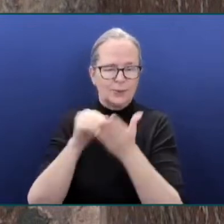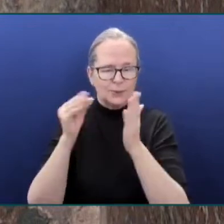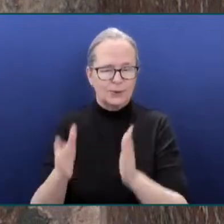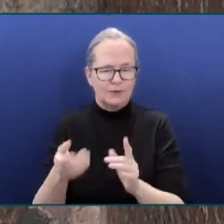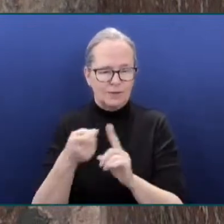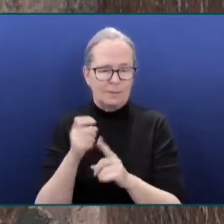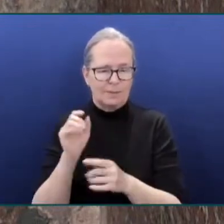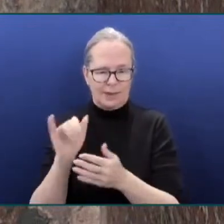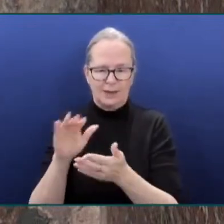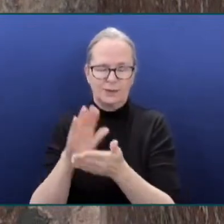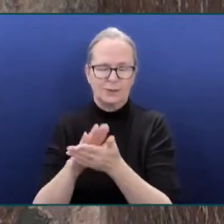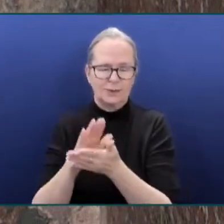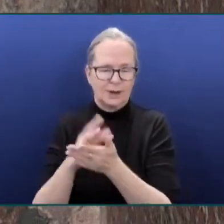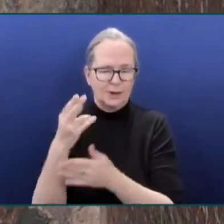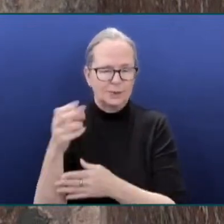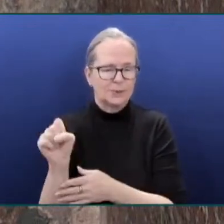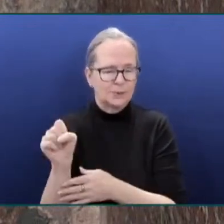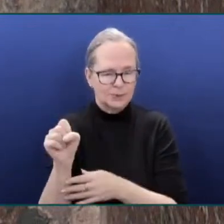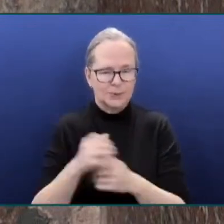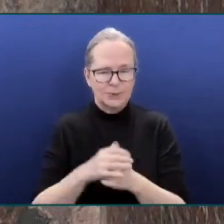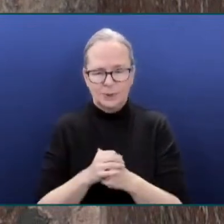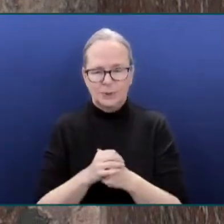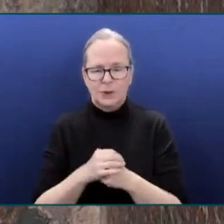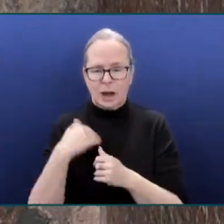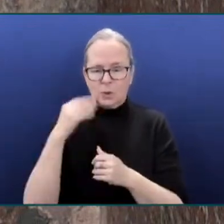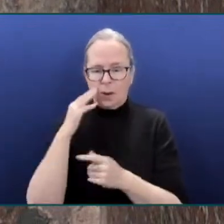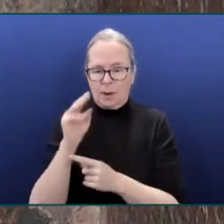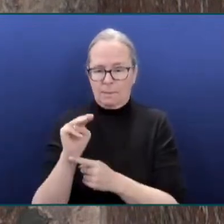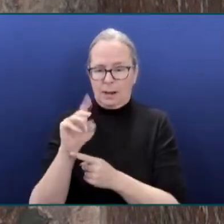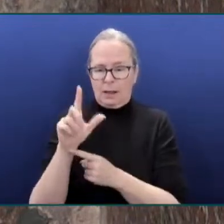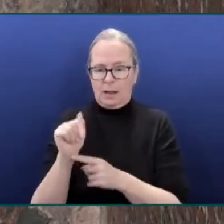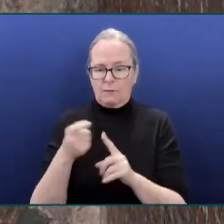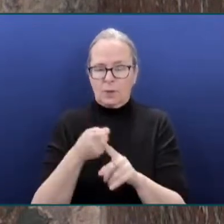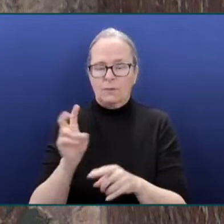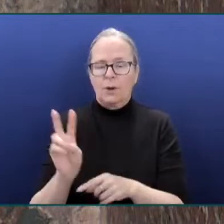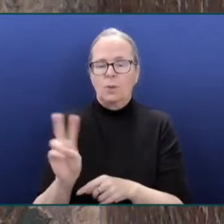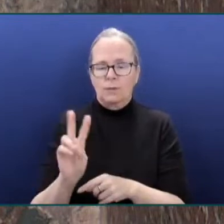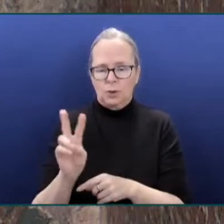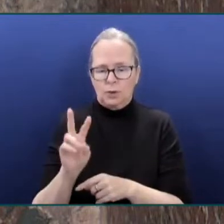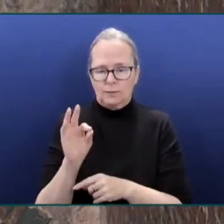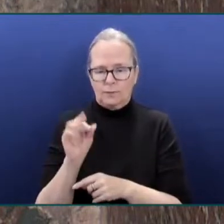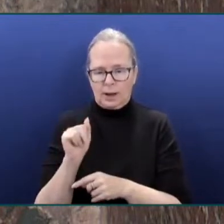Vancouver Fairview would join me in that welcome as well. Thank you.